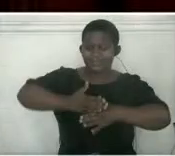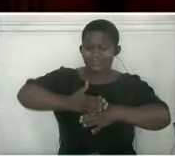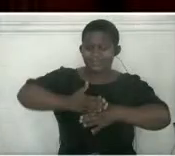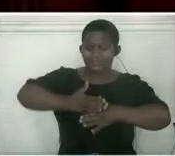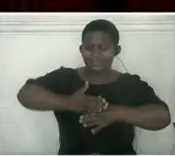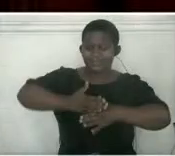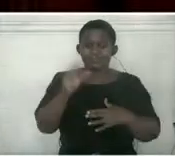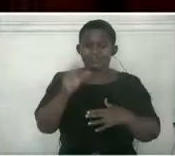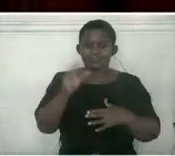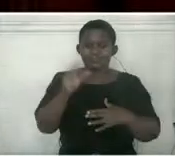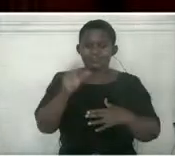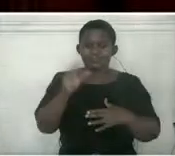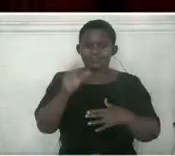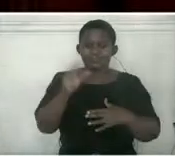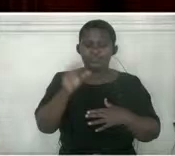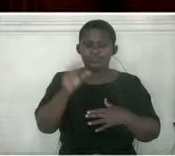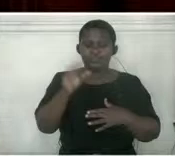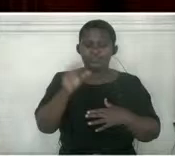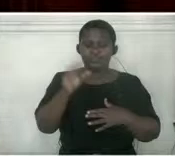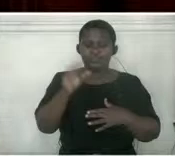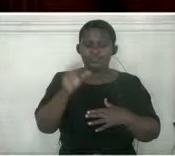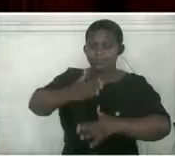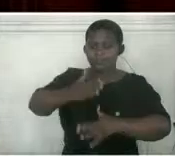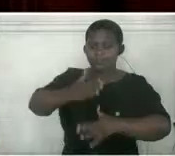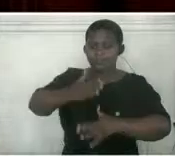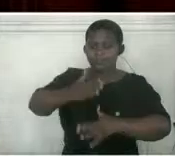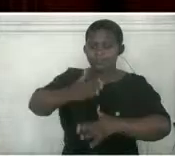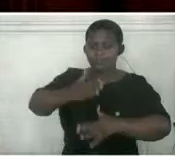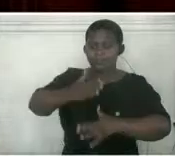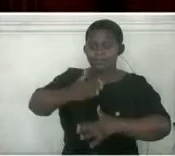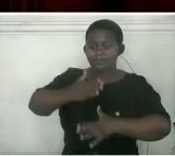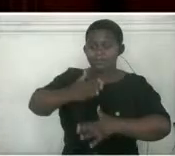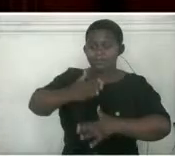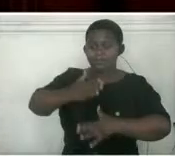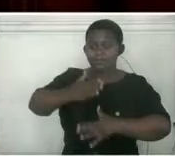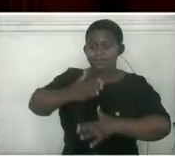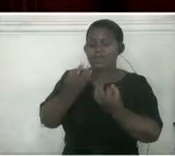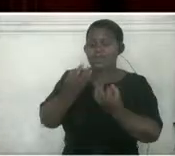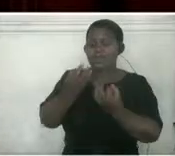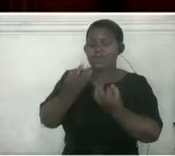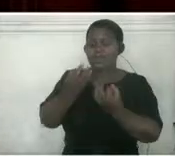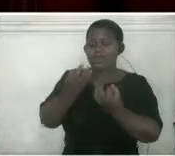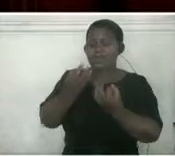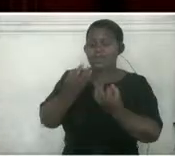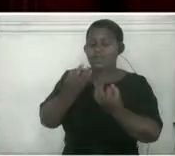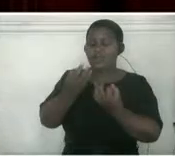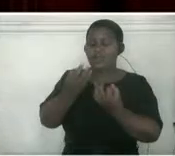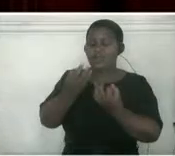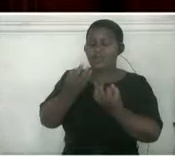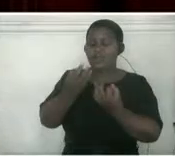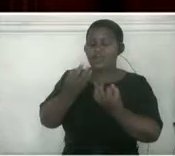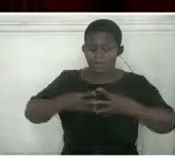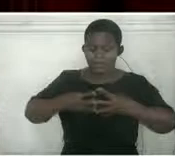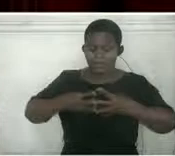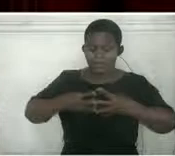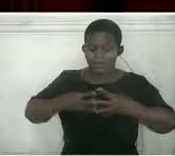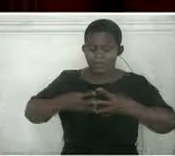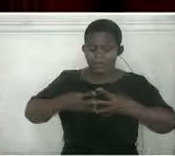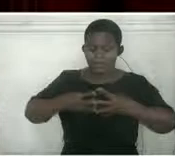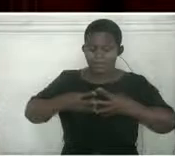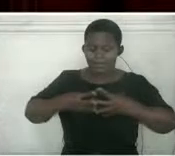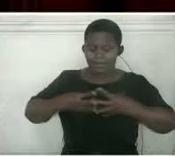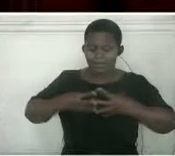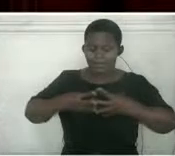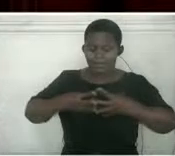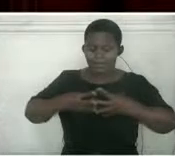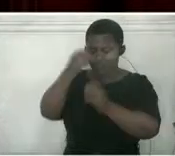concept ukusebenza kwe-African Continental Free Trade Area iqale ngomhla ka-1 January of